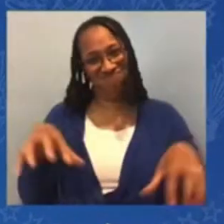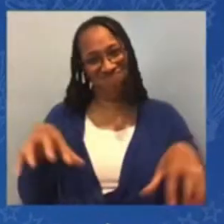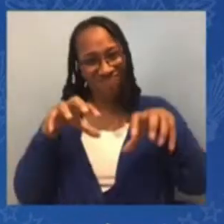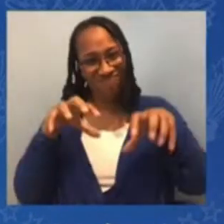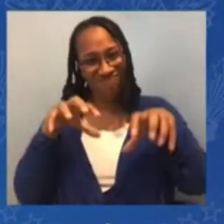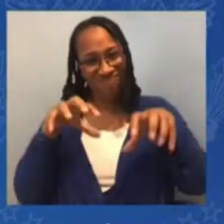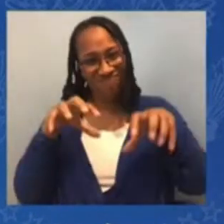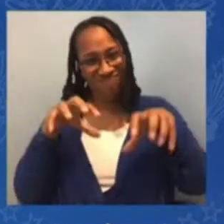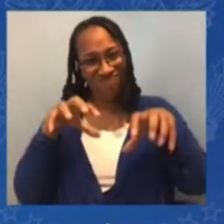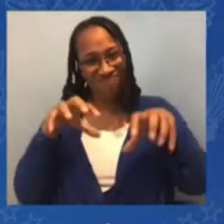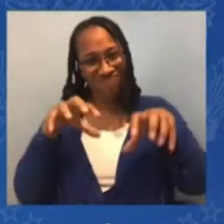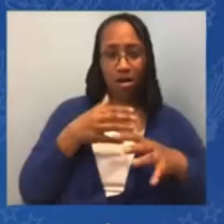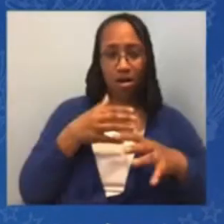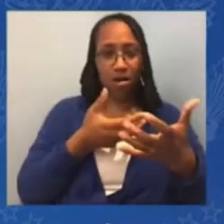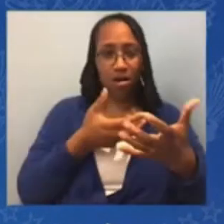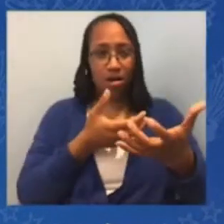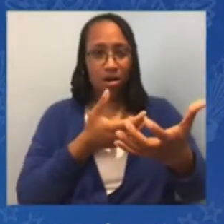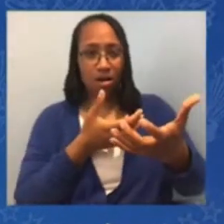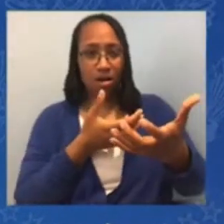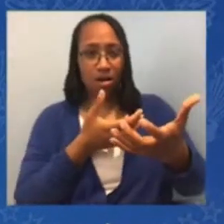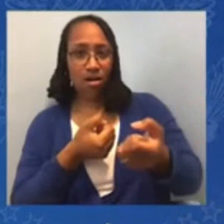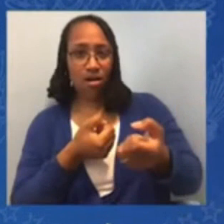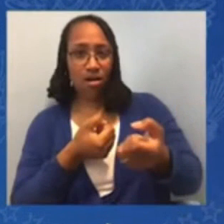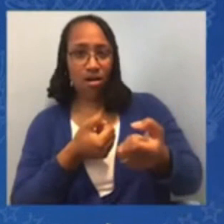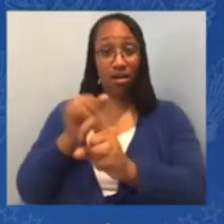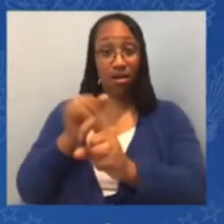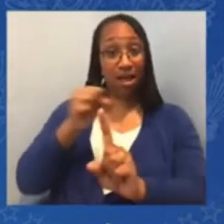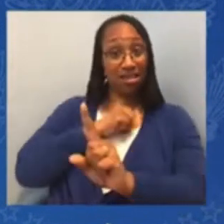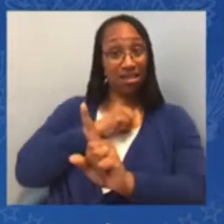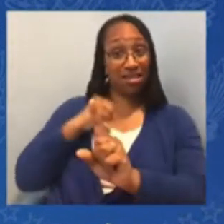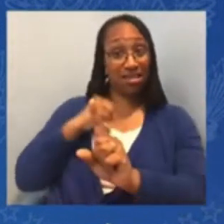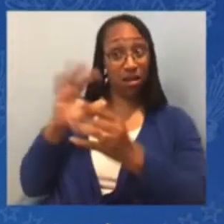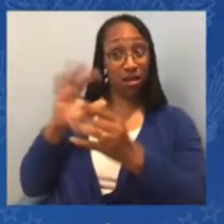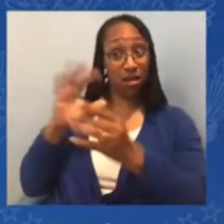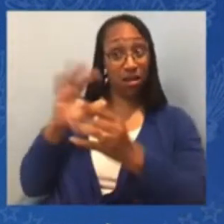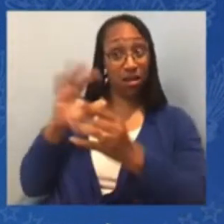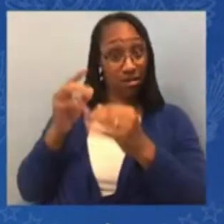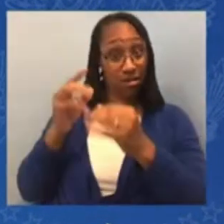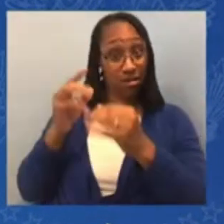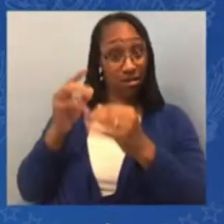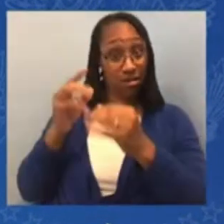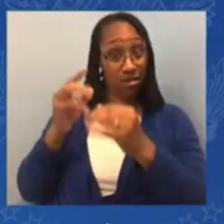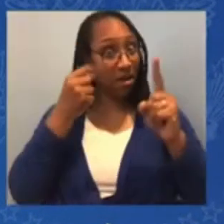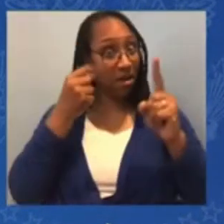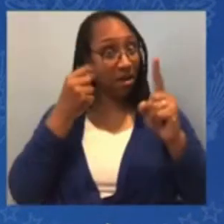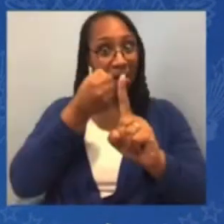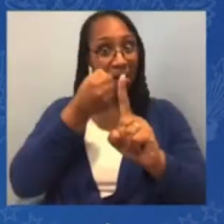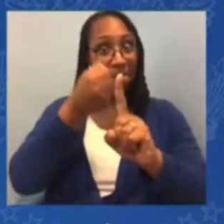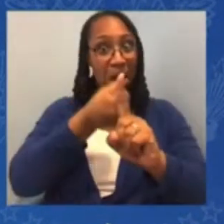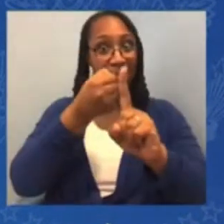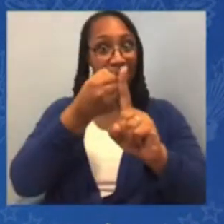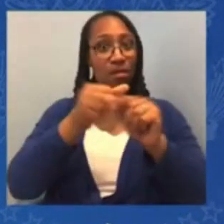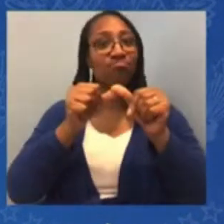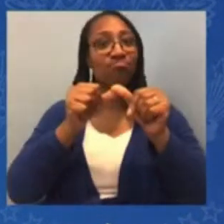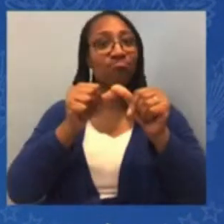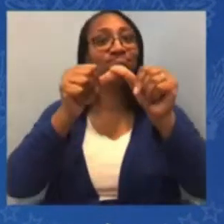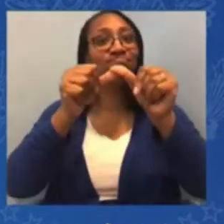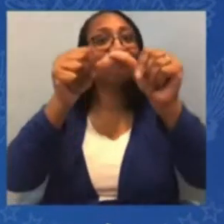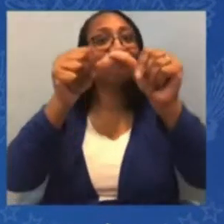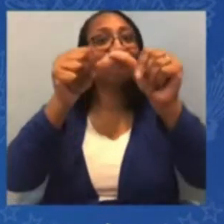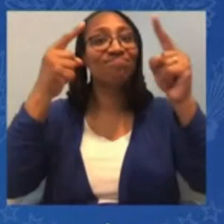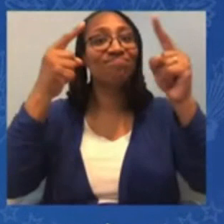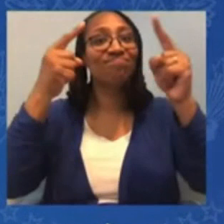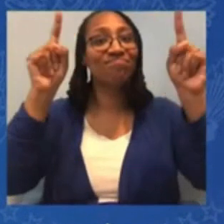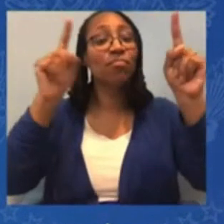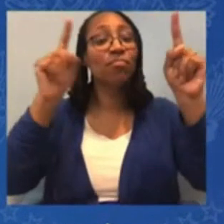But the converse is also true. Failure begets failure. That's why Jill and I, Kamala, and the entire administration are